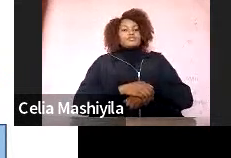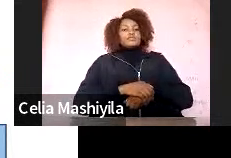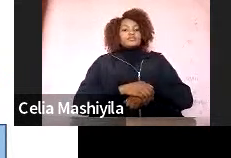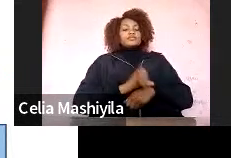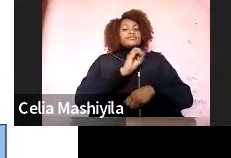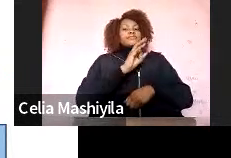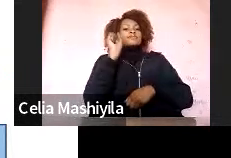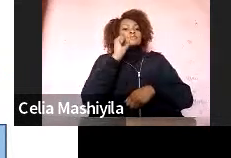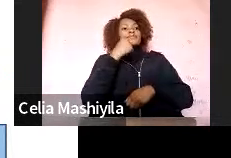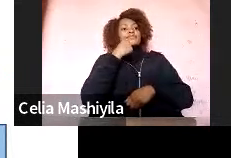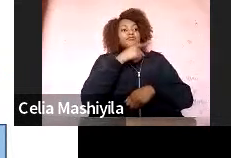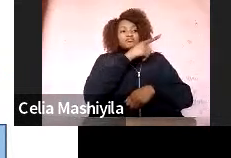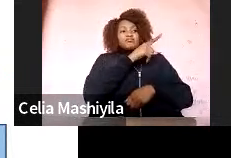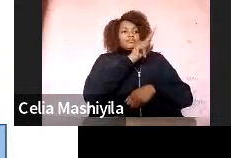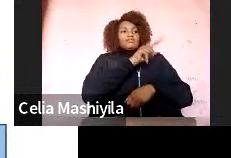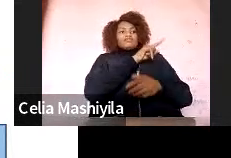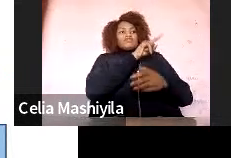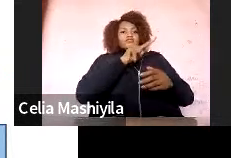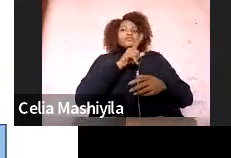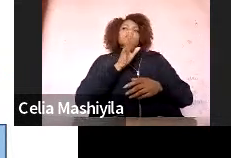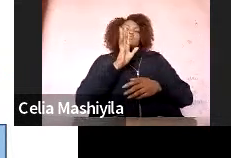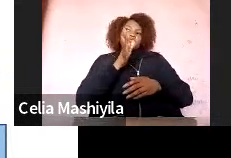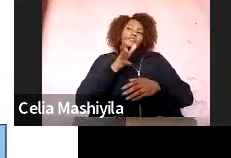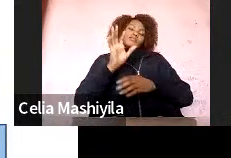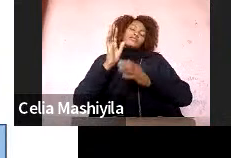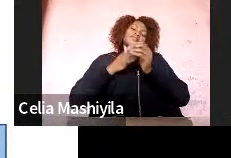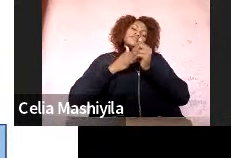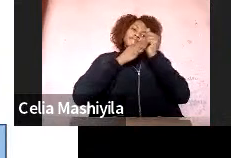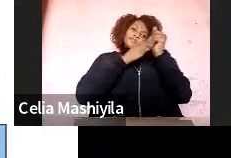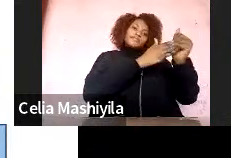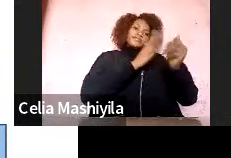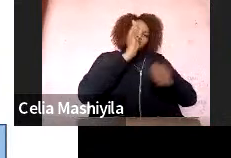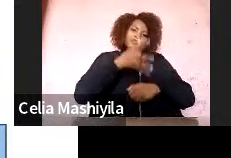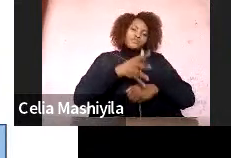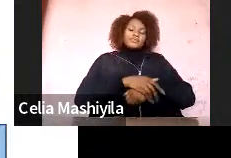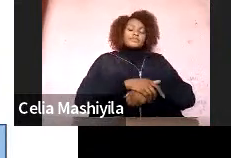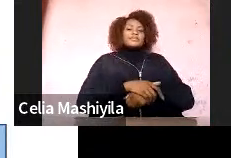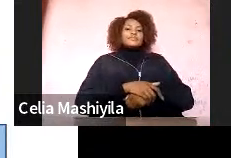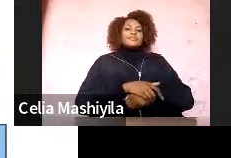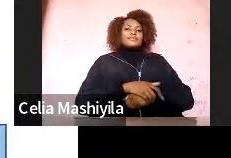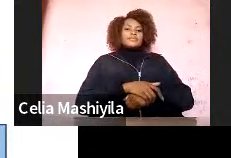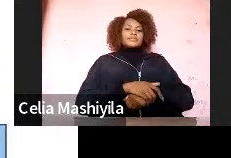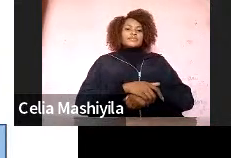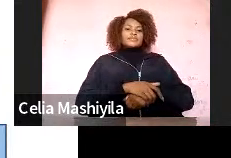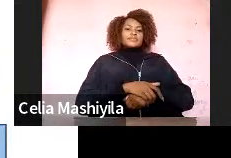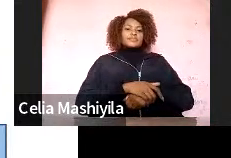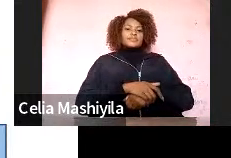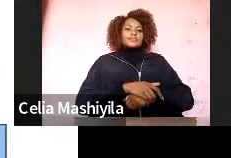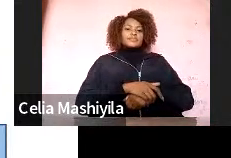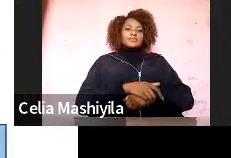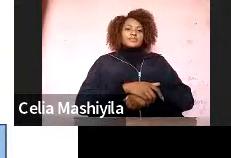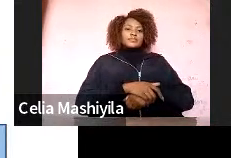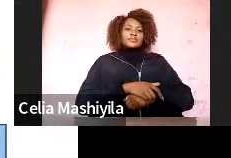they will guide you. It is suitable for what? And then this